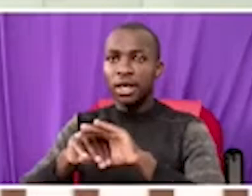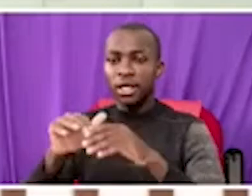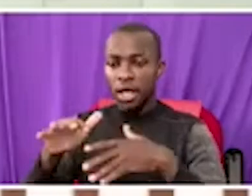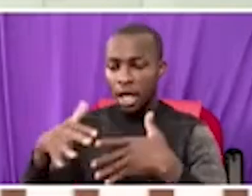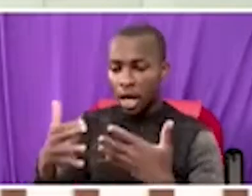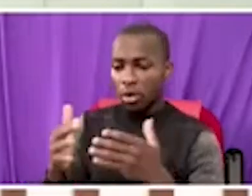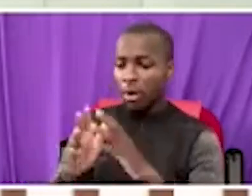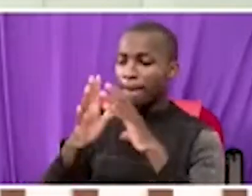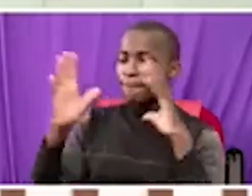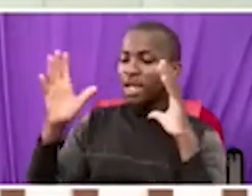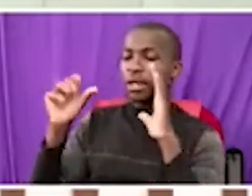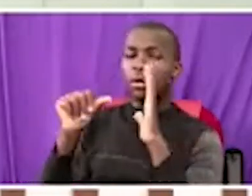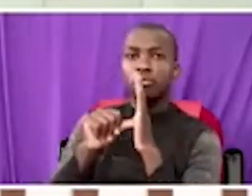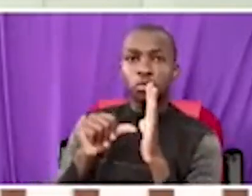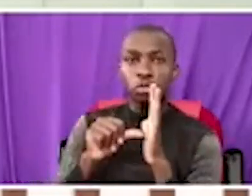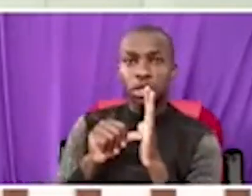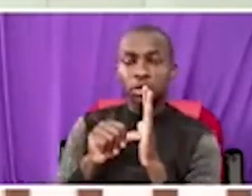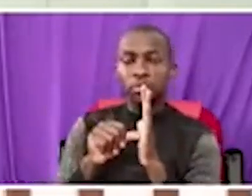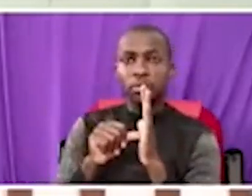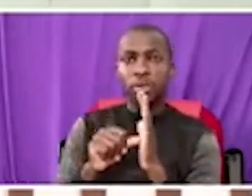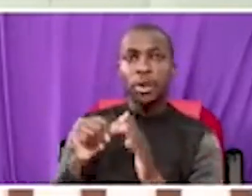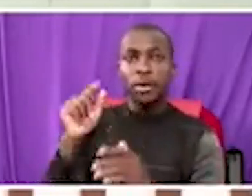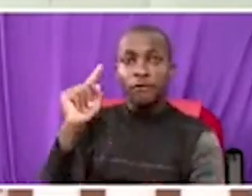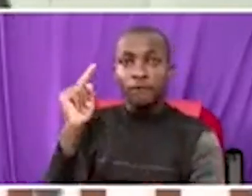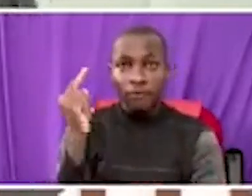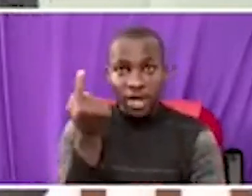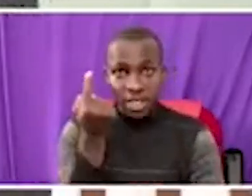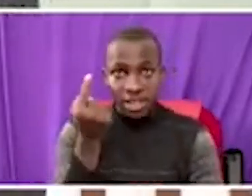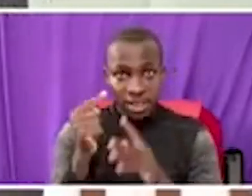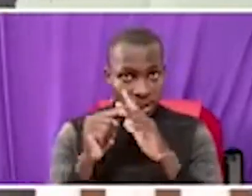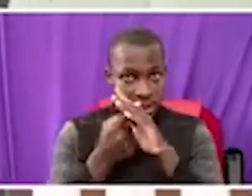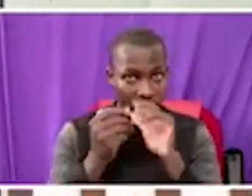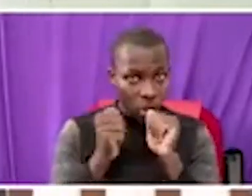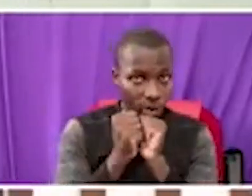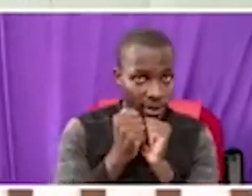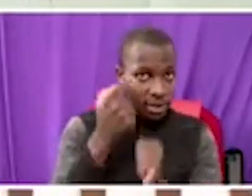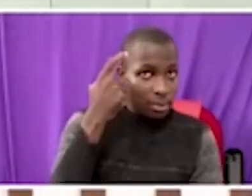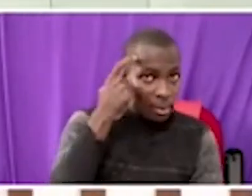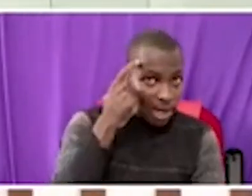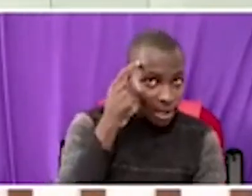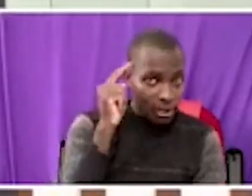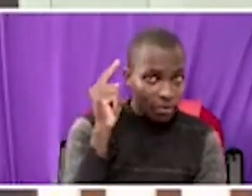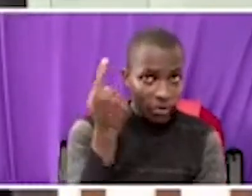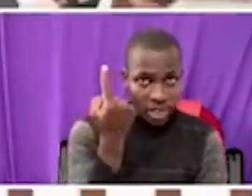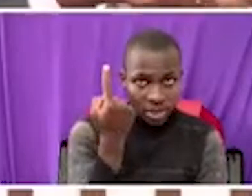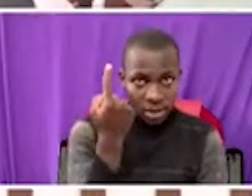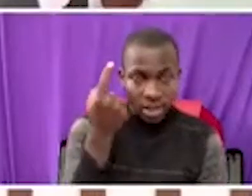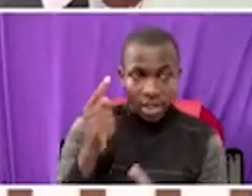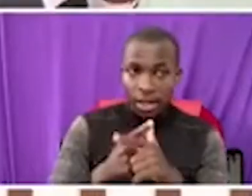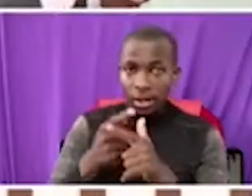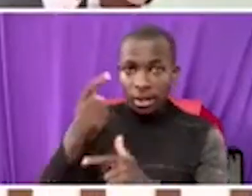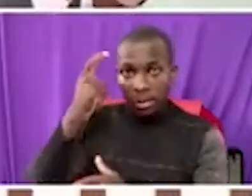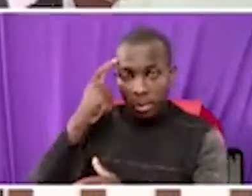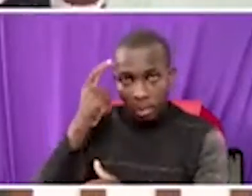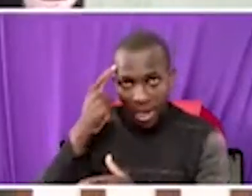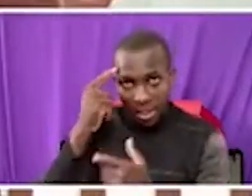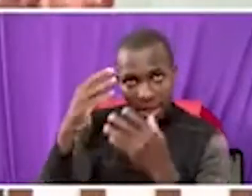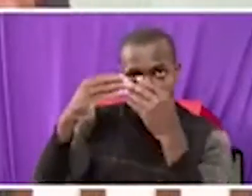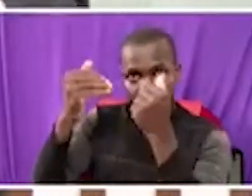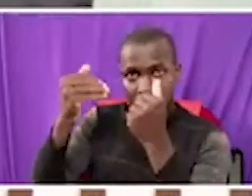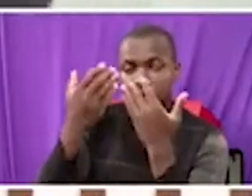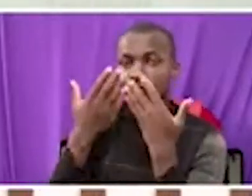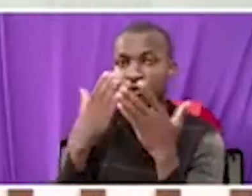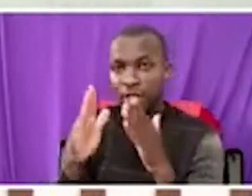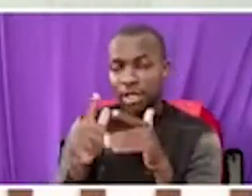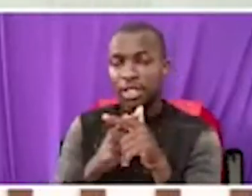problem. You have to begin with the mind first. Once the mind has been healed, you can be